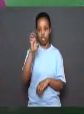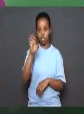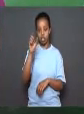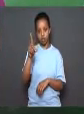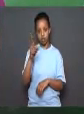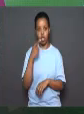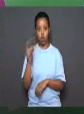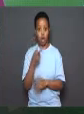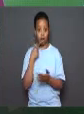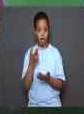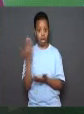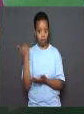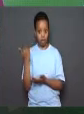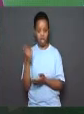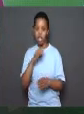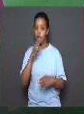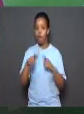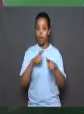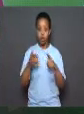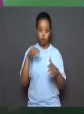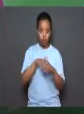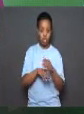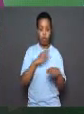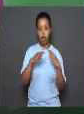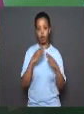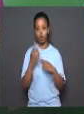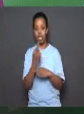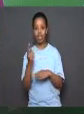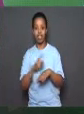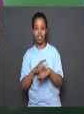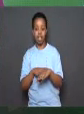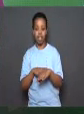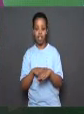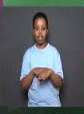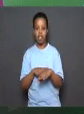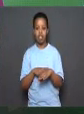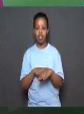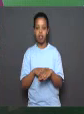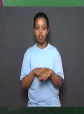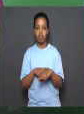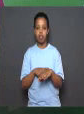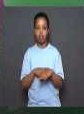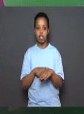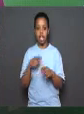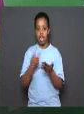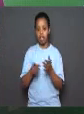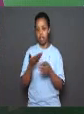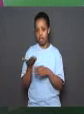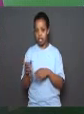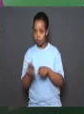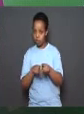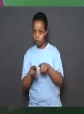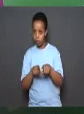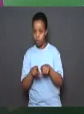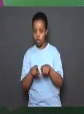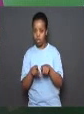In a laboratory, biologists often conduct experiments to determine the